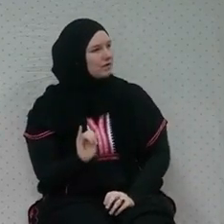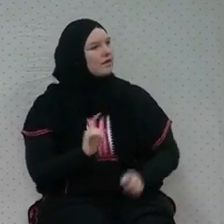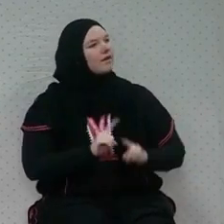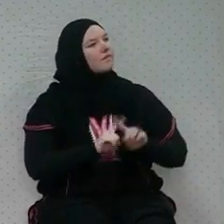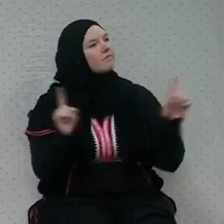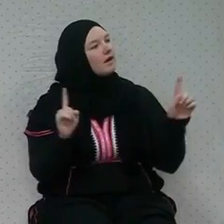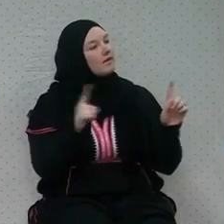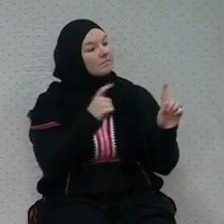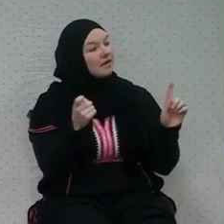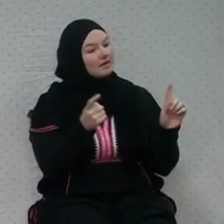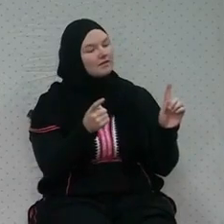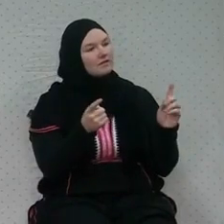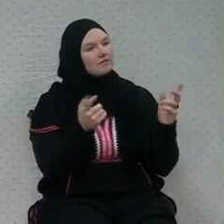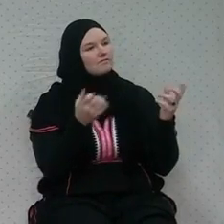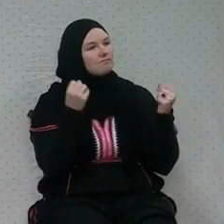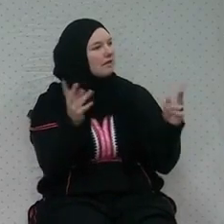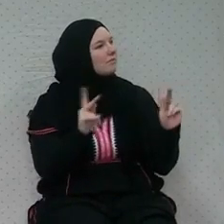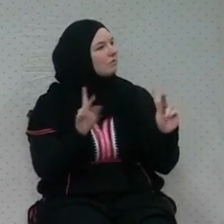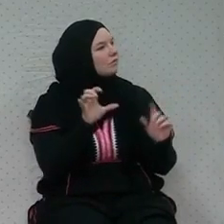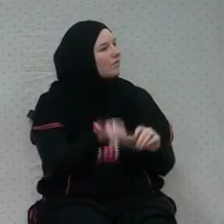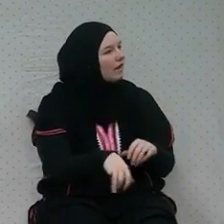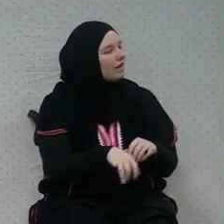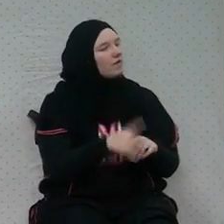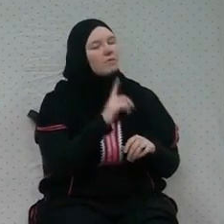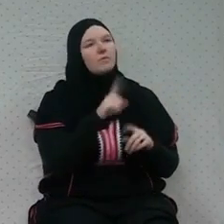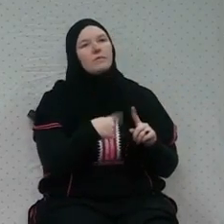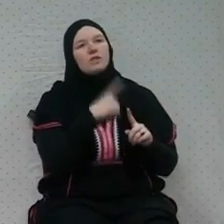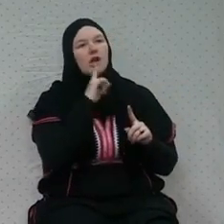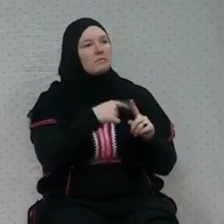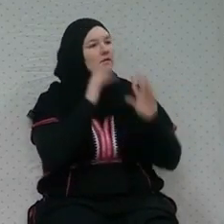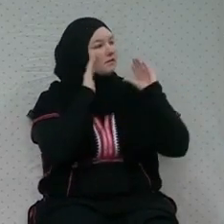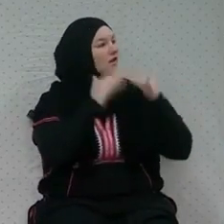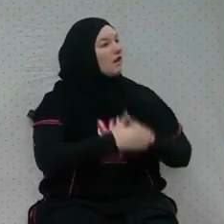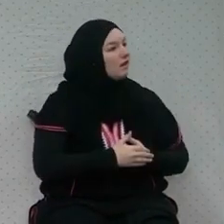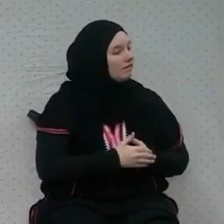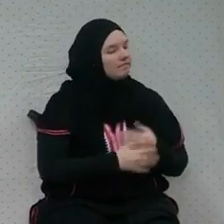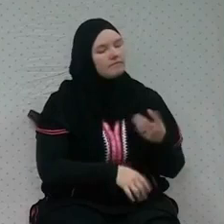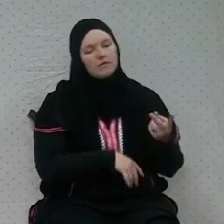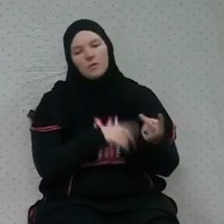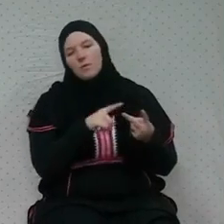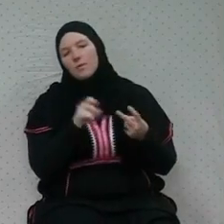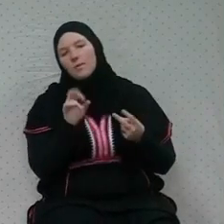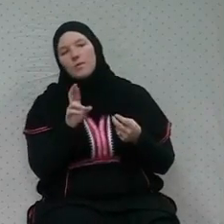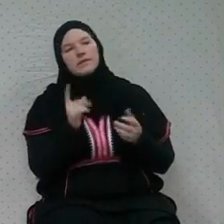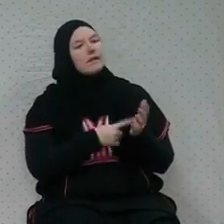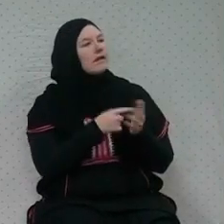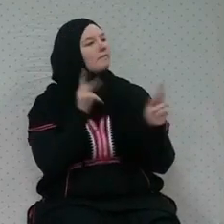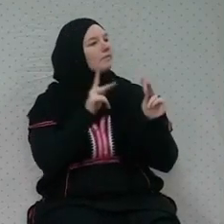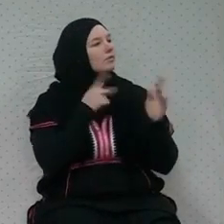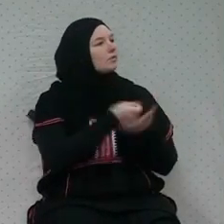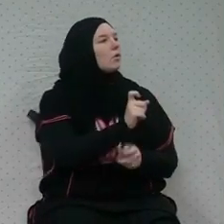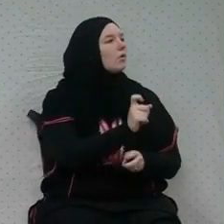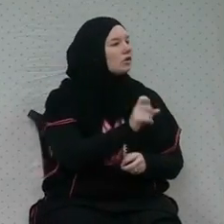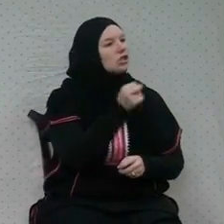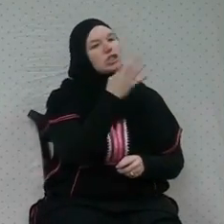because those hurumat, when we talk about salah, And sometimes people joke,